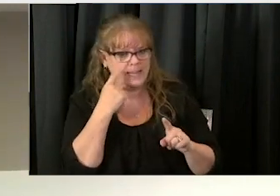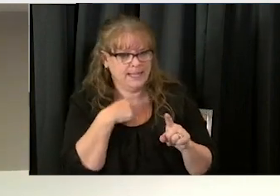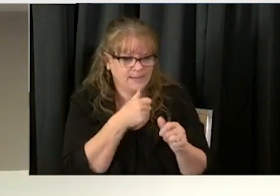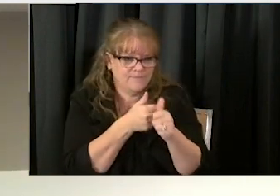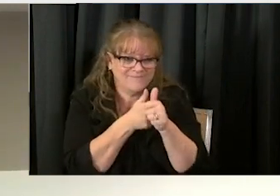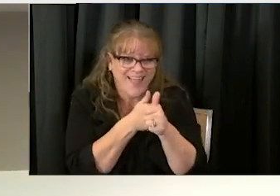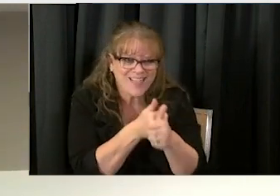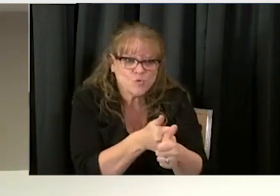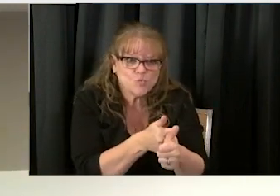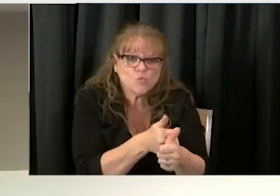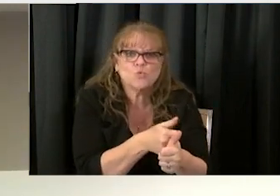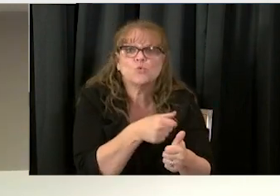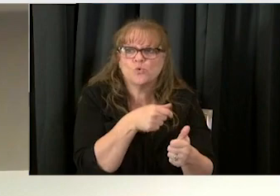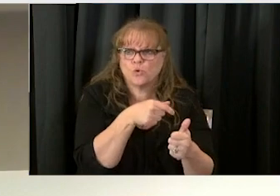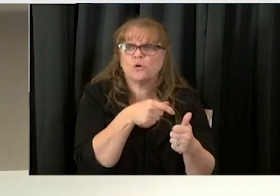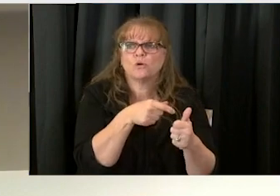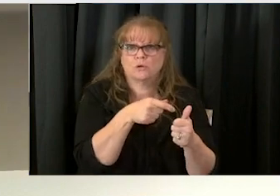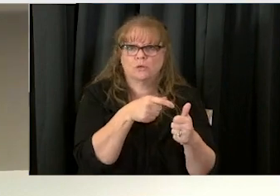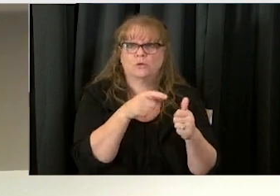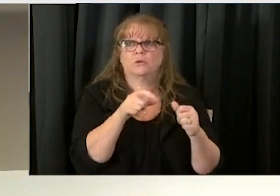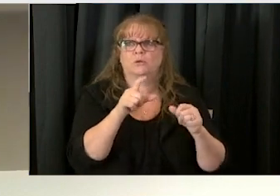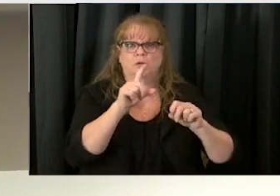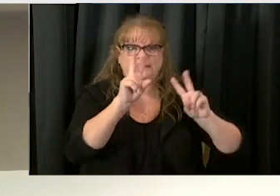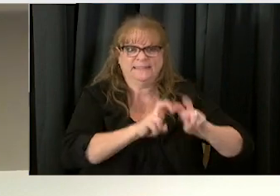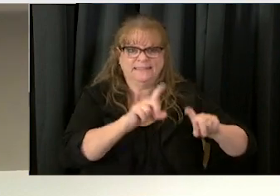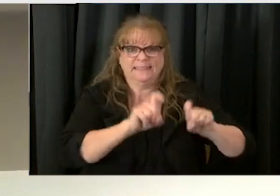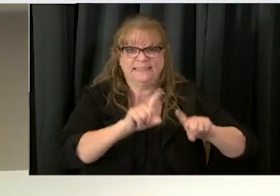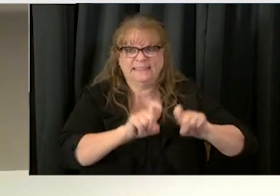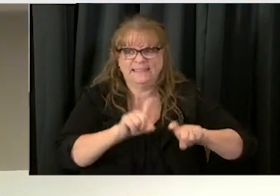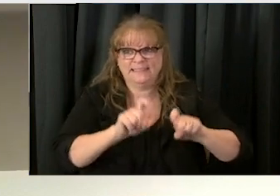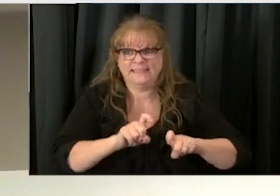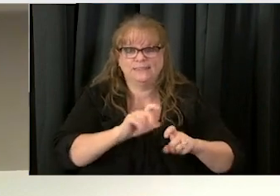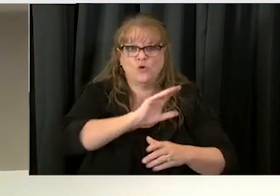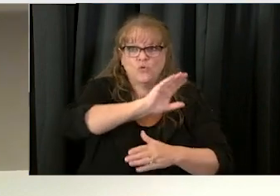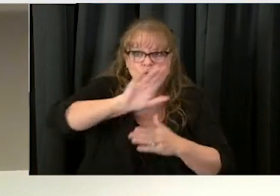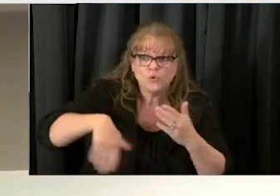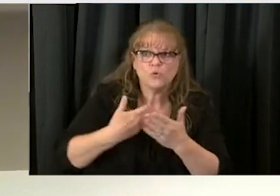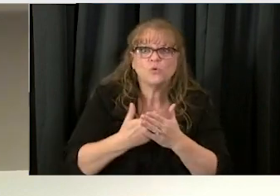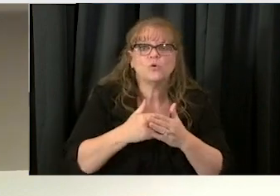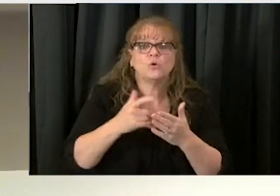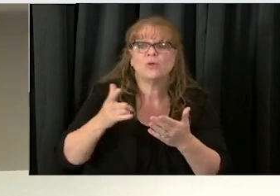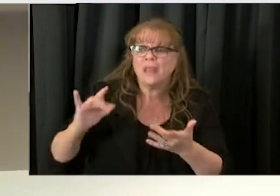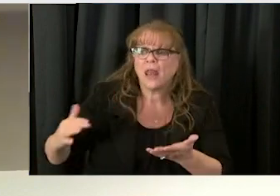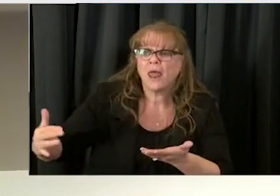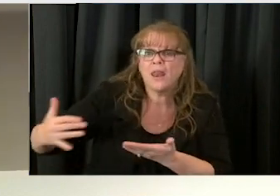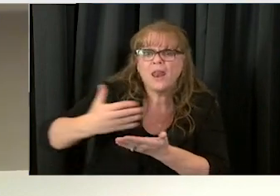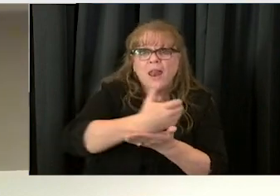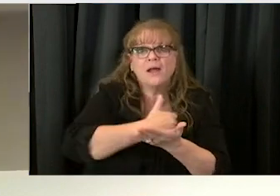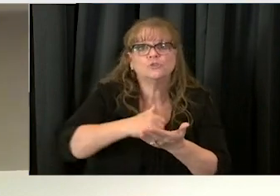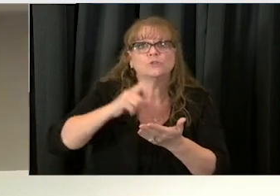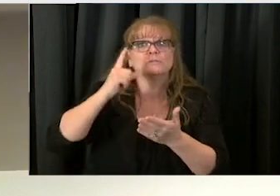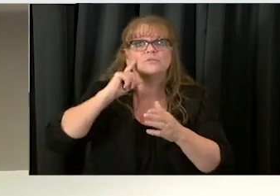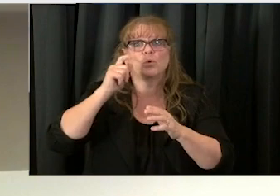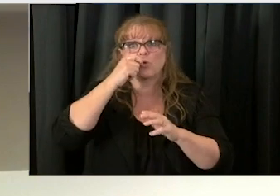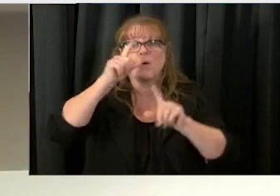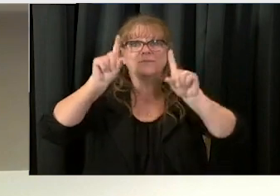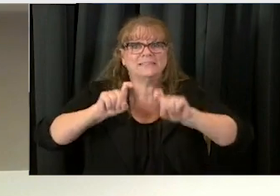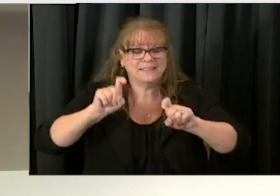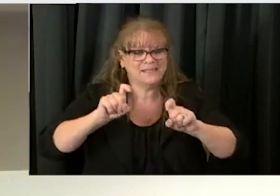and then if those tests are missing a certain protein, then they go on to do additional